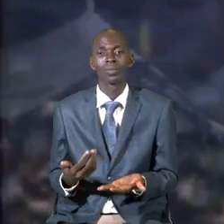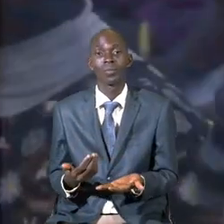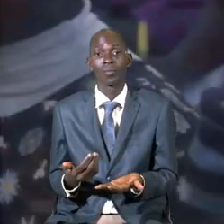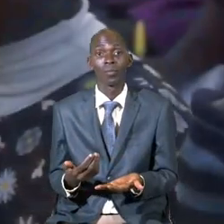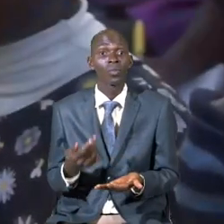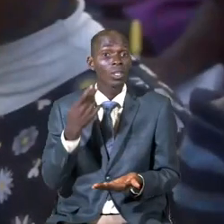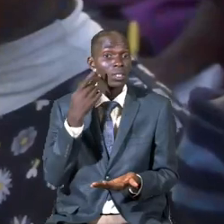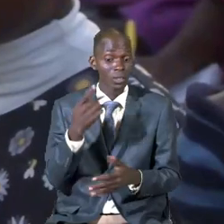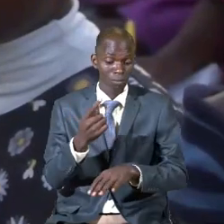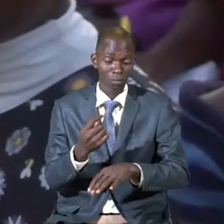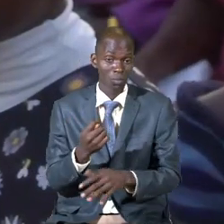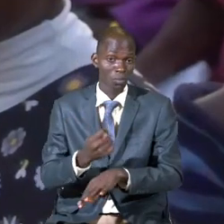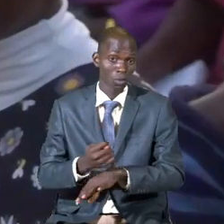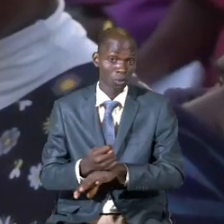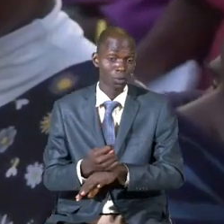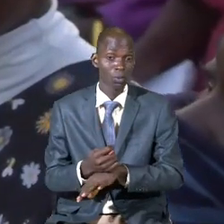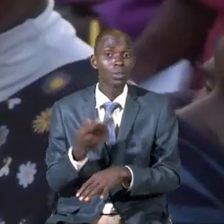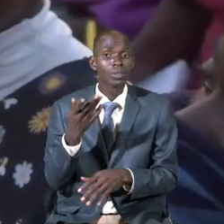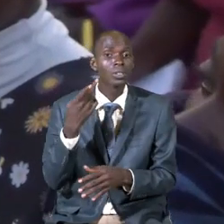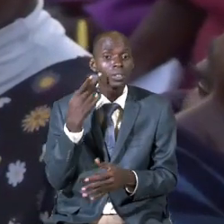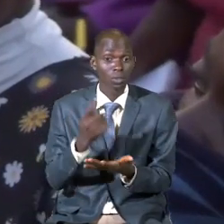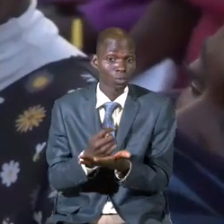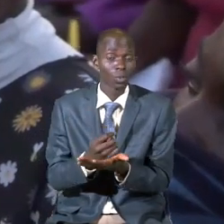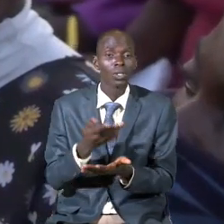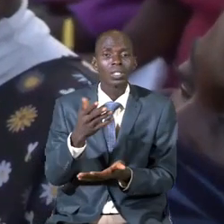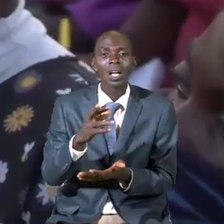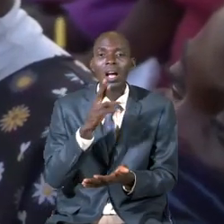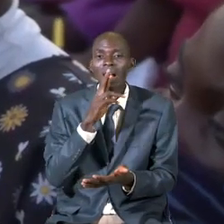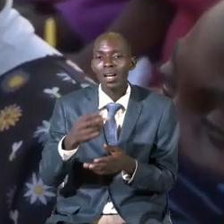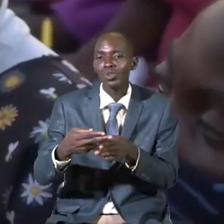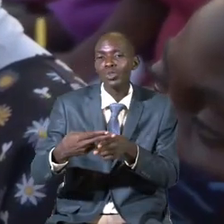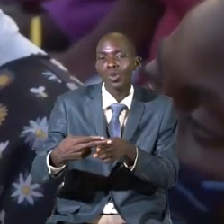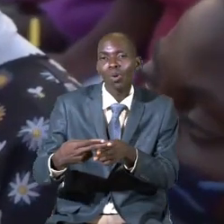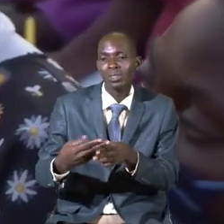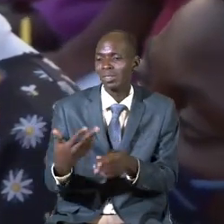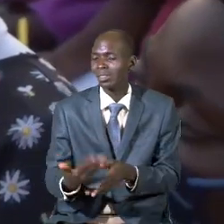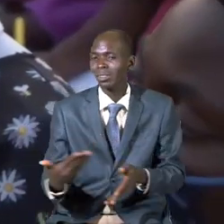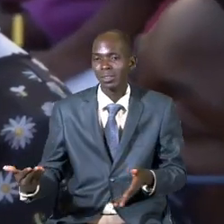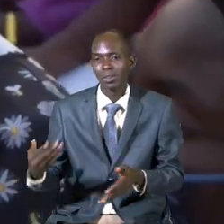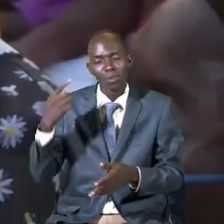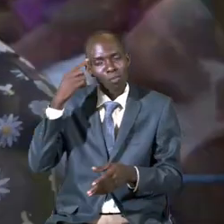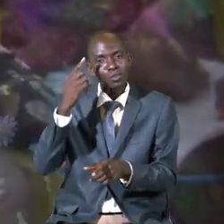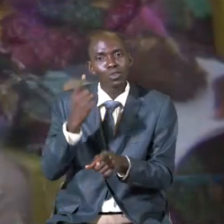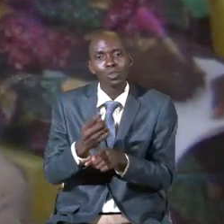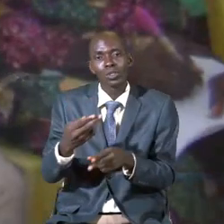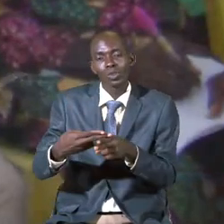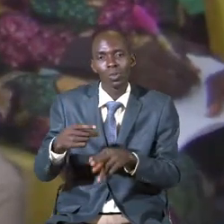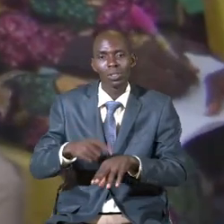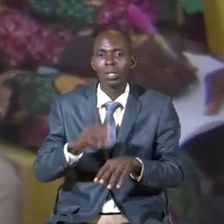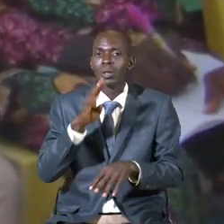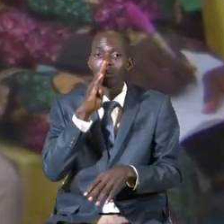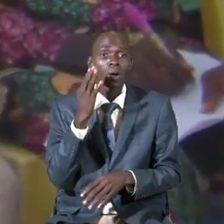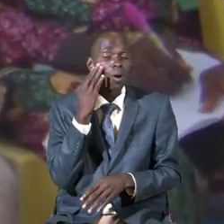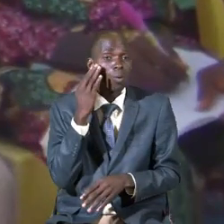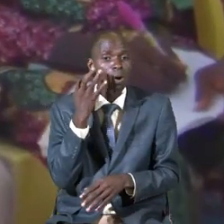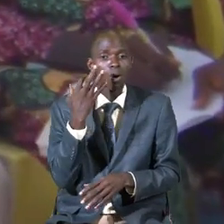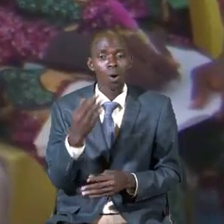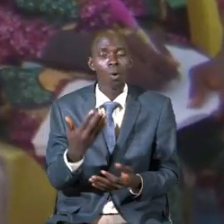and then there are temporary toys that just for the moment beware of buying